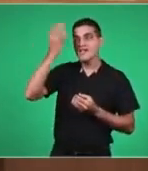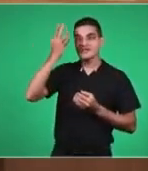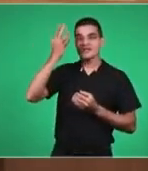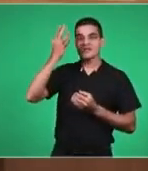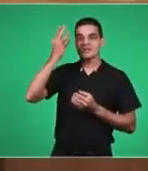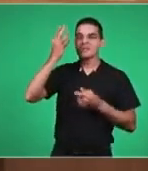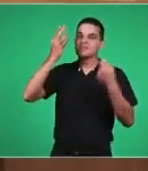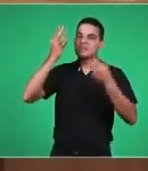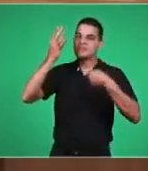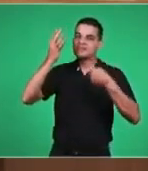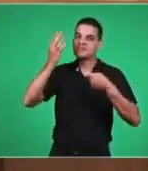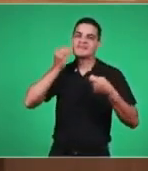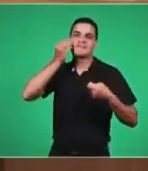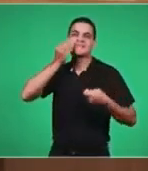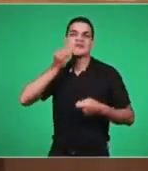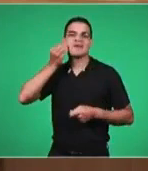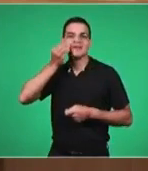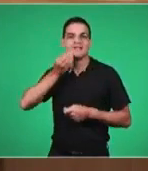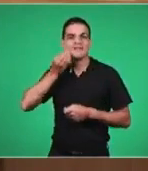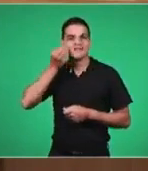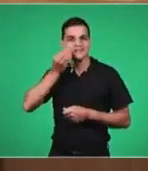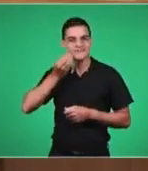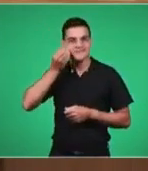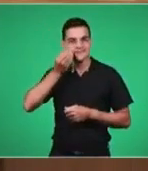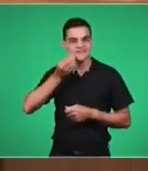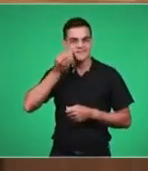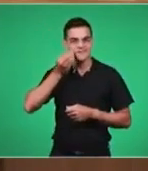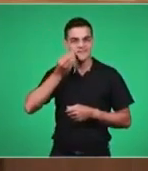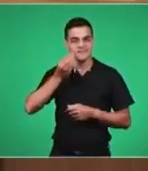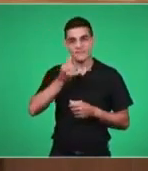only understand a revelation